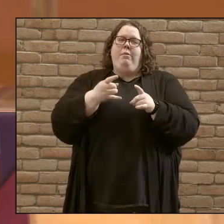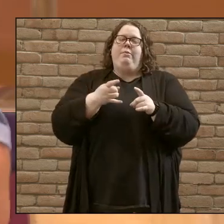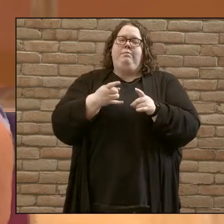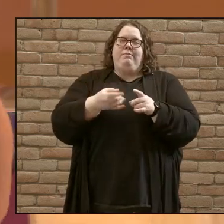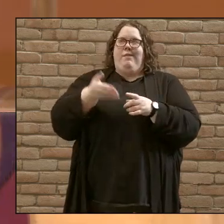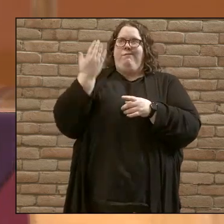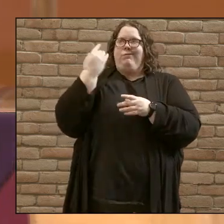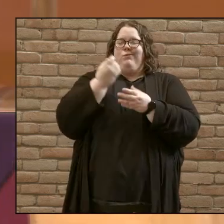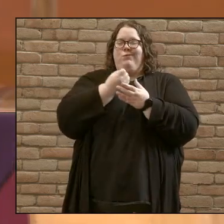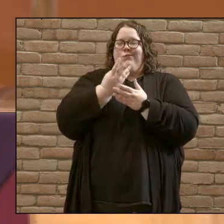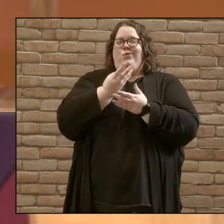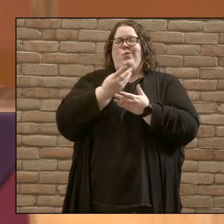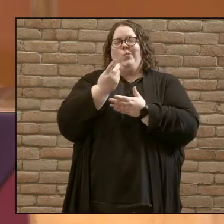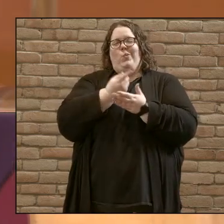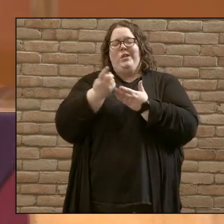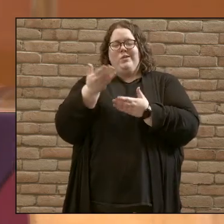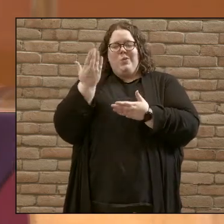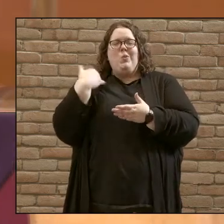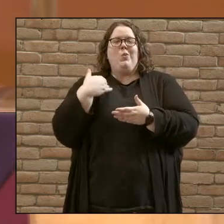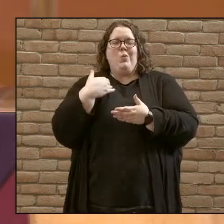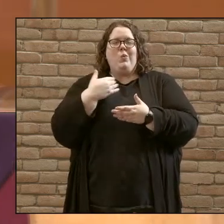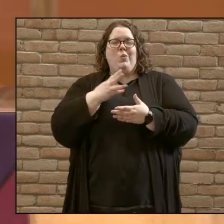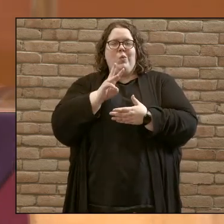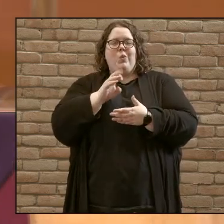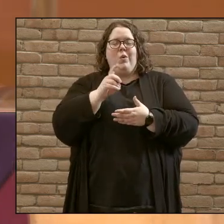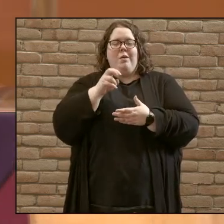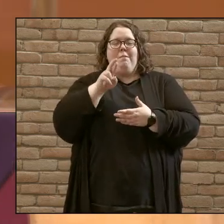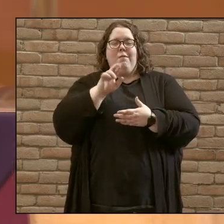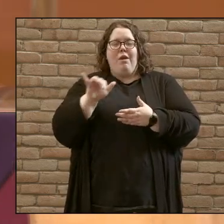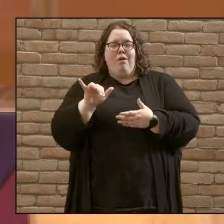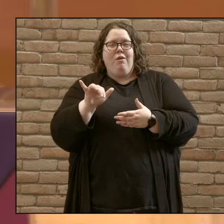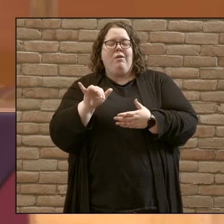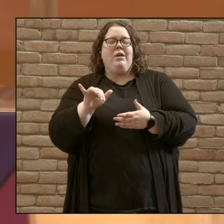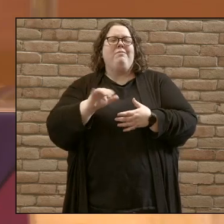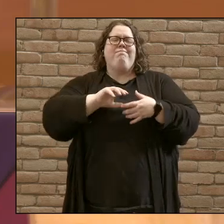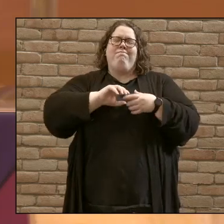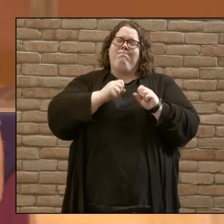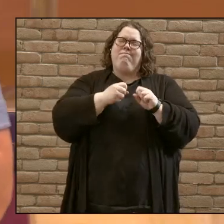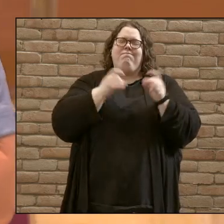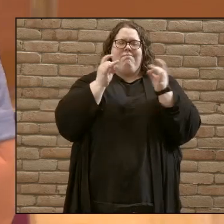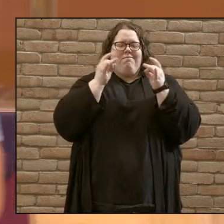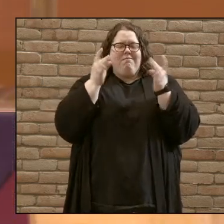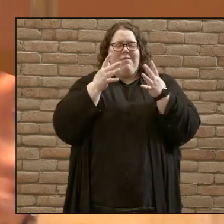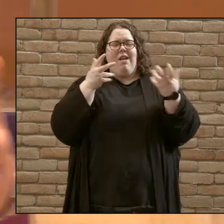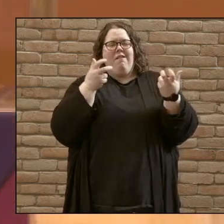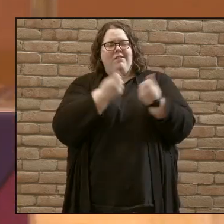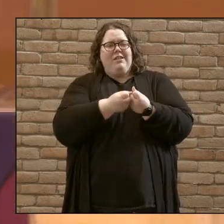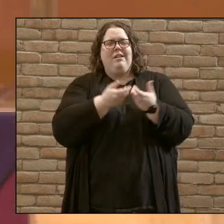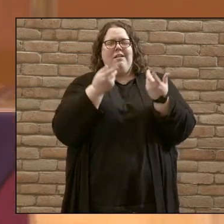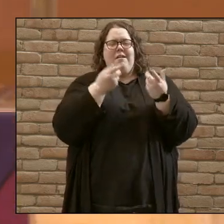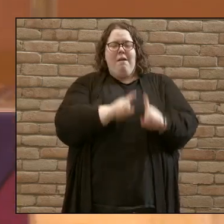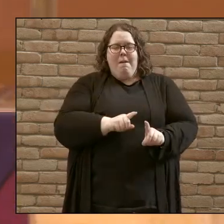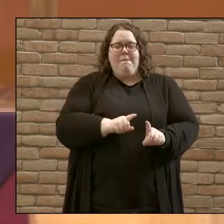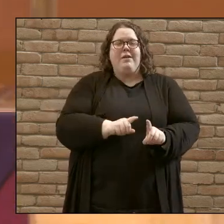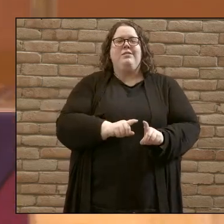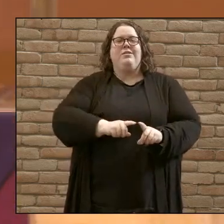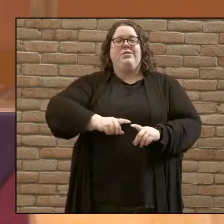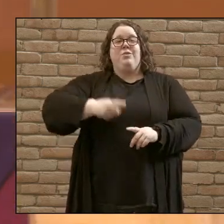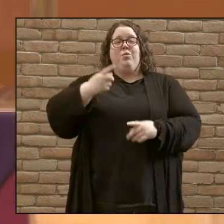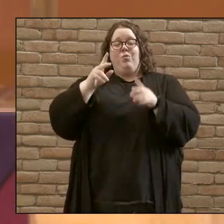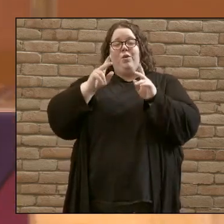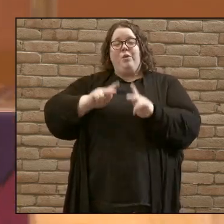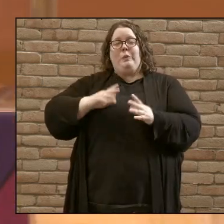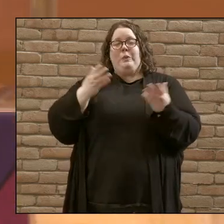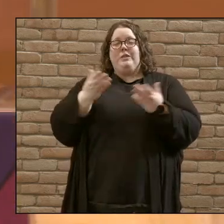ago here in Woodbury, we wanted to come around our community once again. And so Sarah Dibbern, who's on